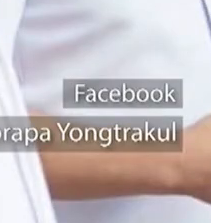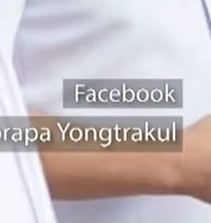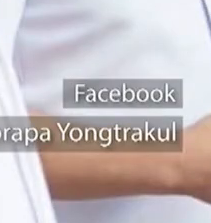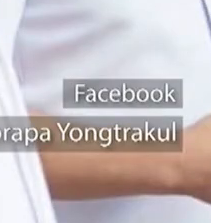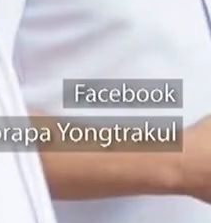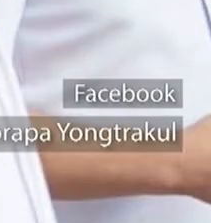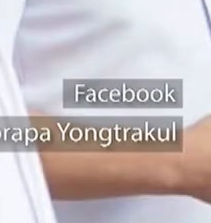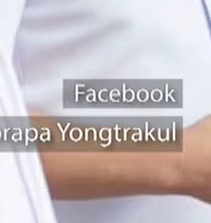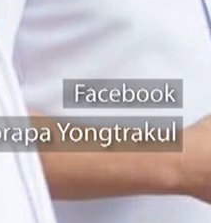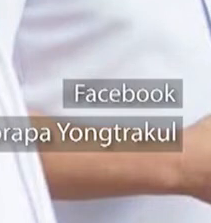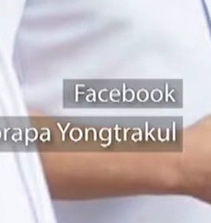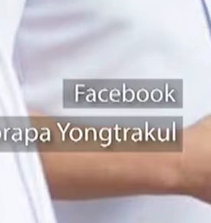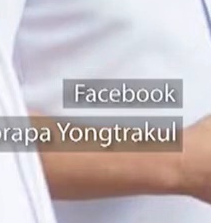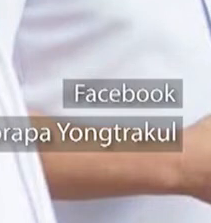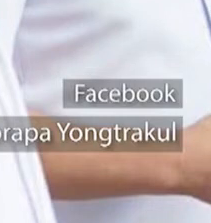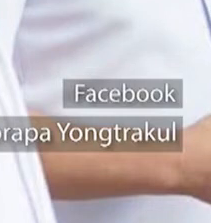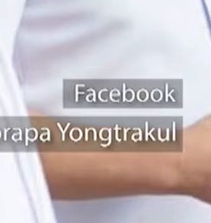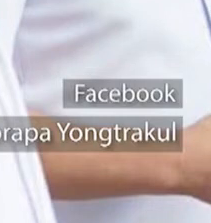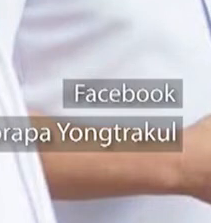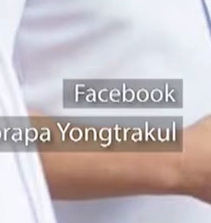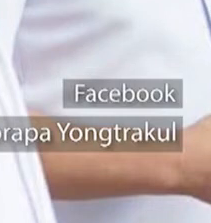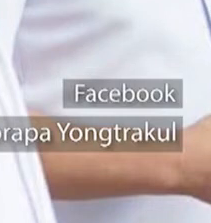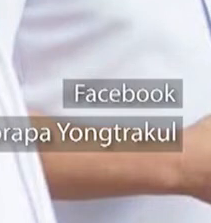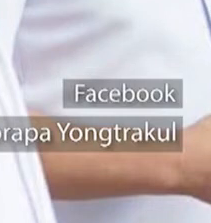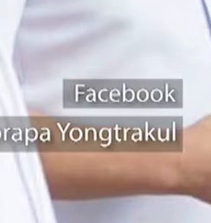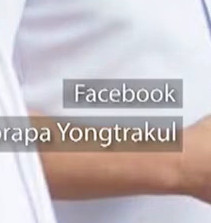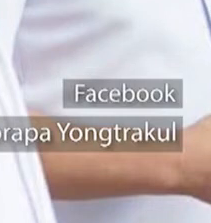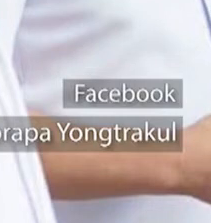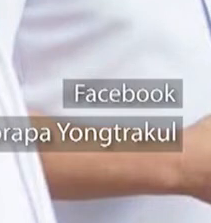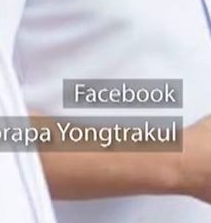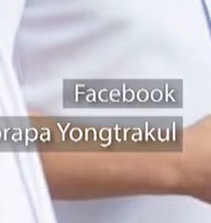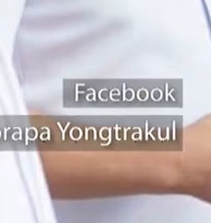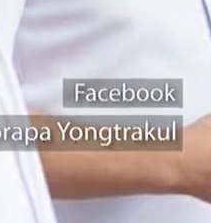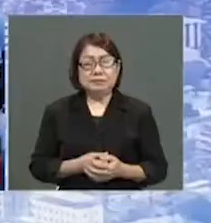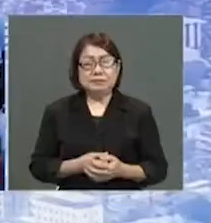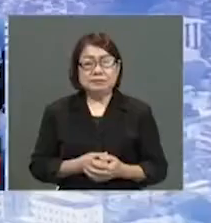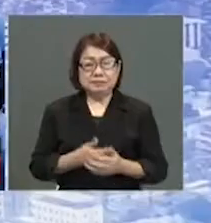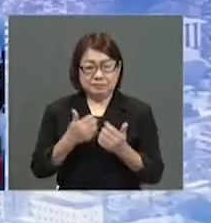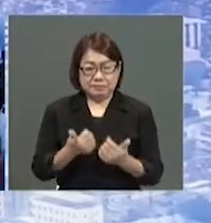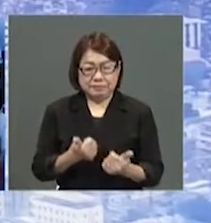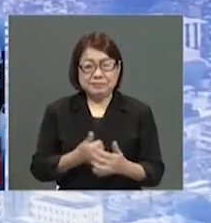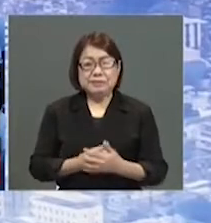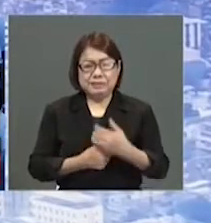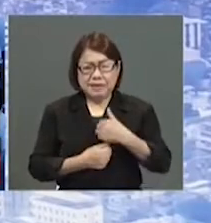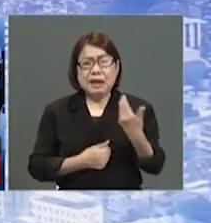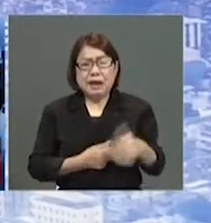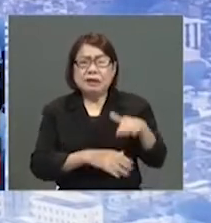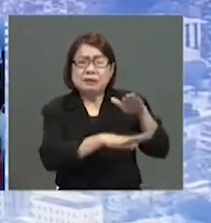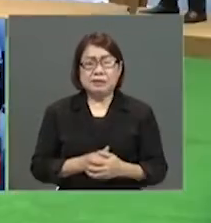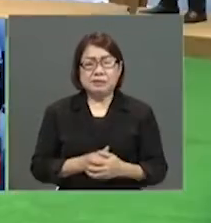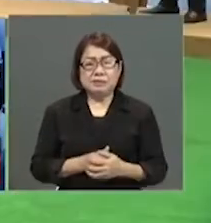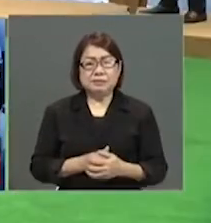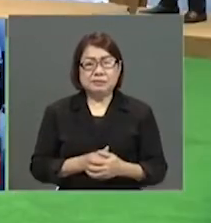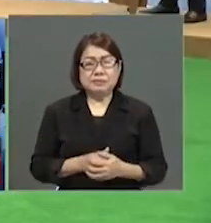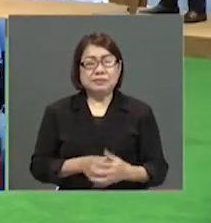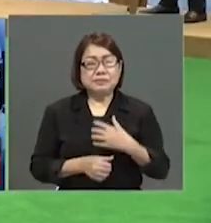is interesting about Ms. Pan Prapha is that she is a former beauty queen. She was crowned Miss